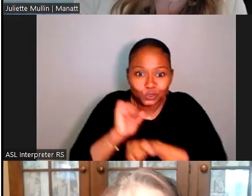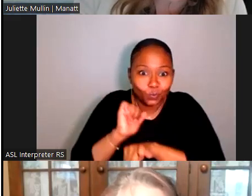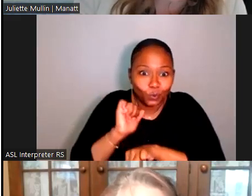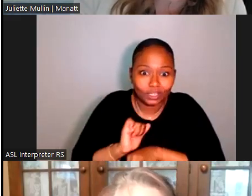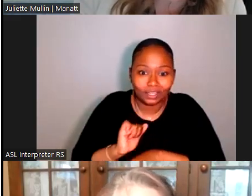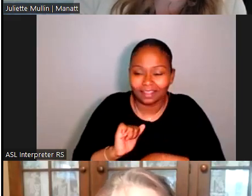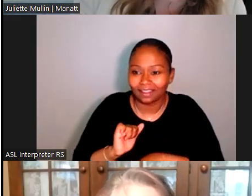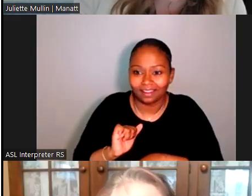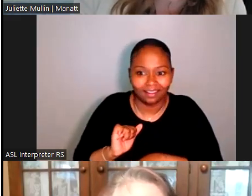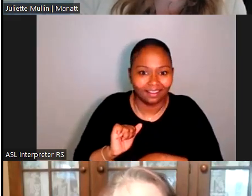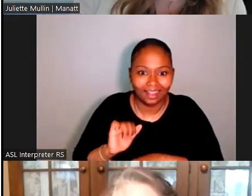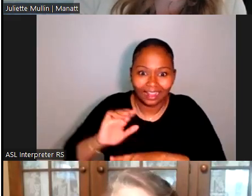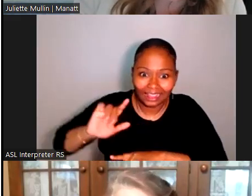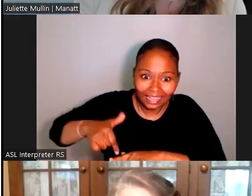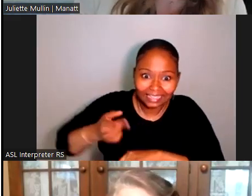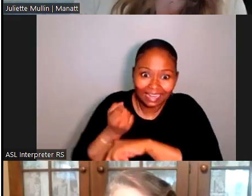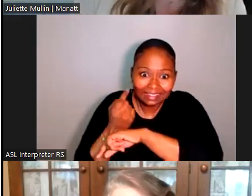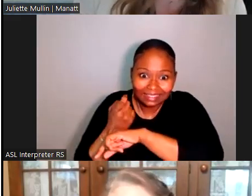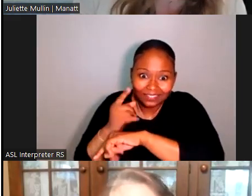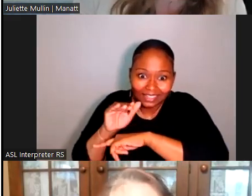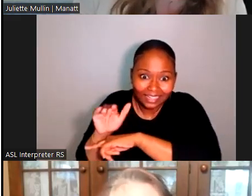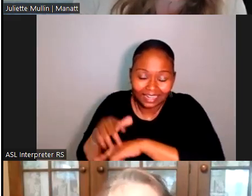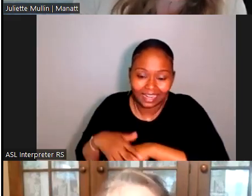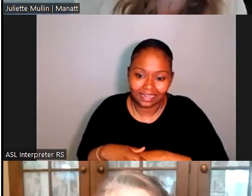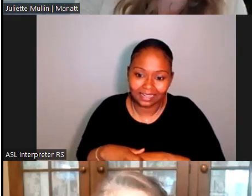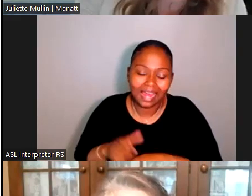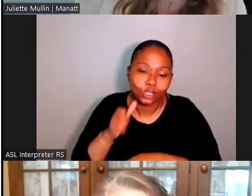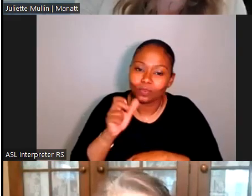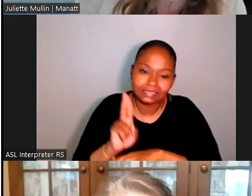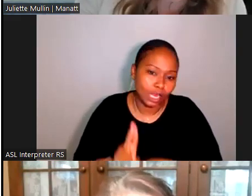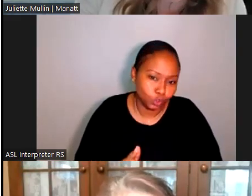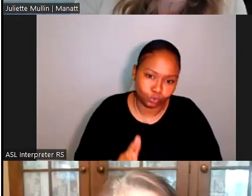11 o'clock. And I know it's probably not usual time that a visit would